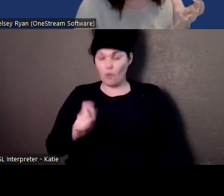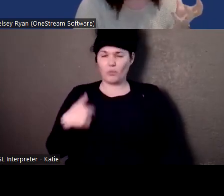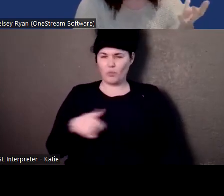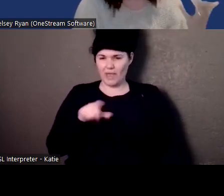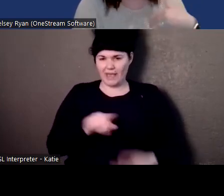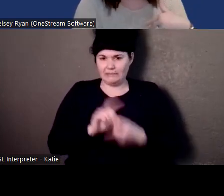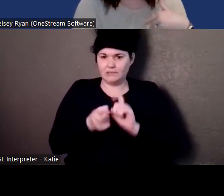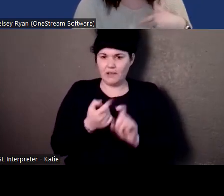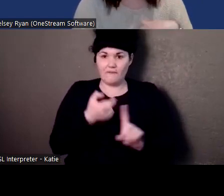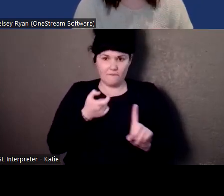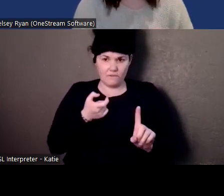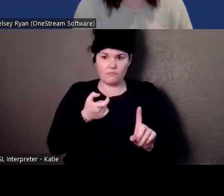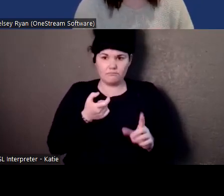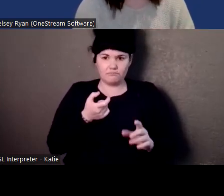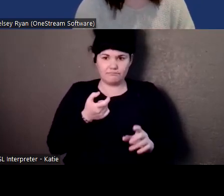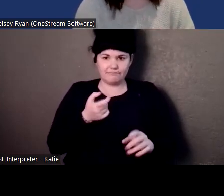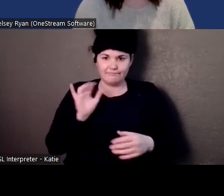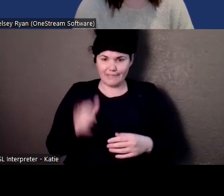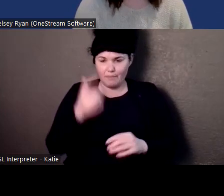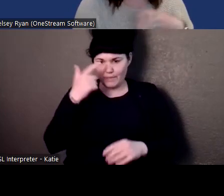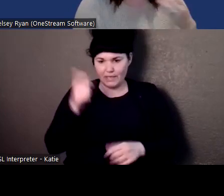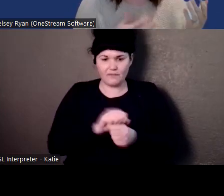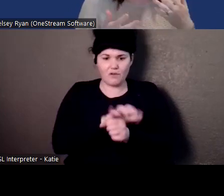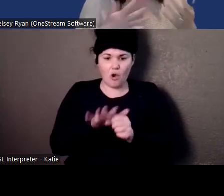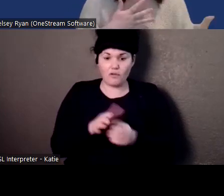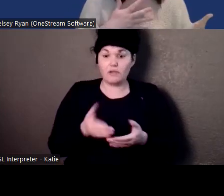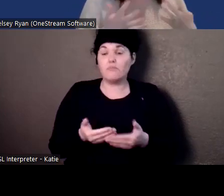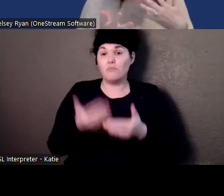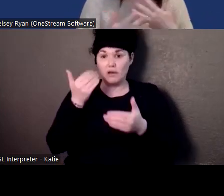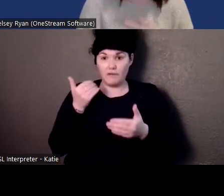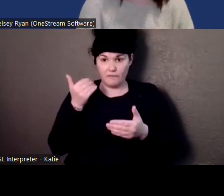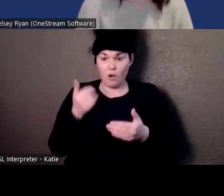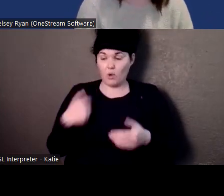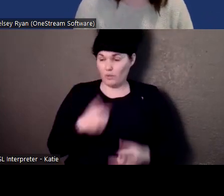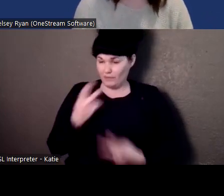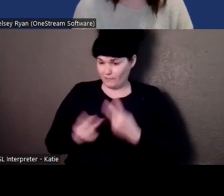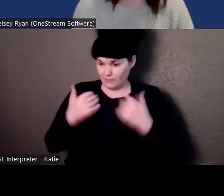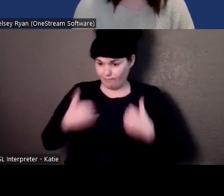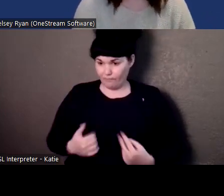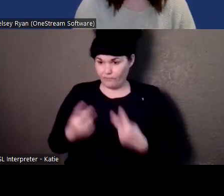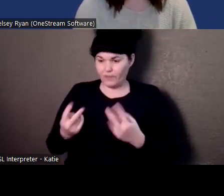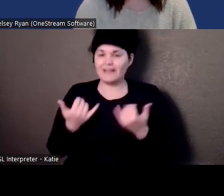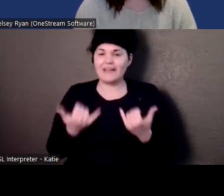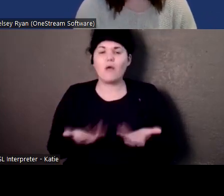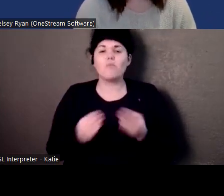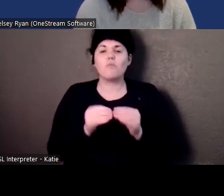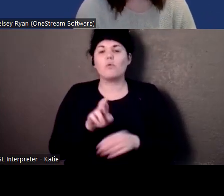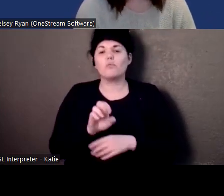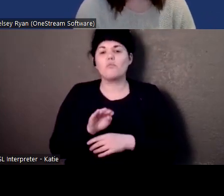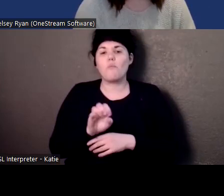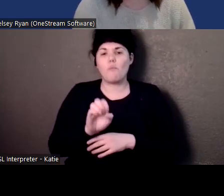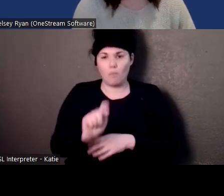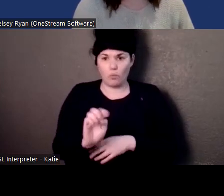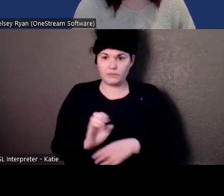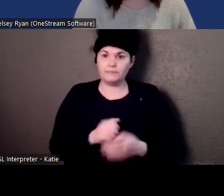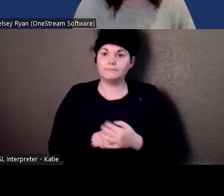very heavy on our customers' sites, and now it's a little bit more of a mixture of remote and on customer sites. Then from there, we also